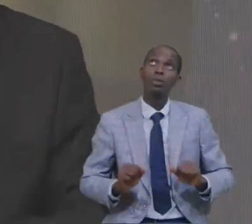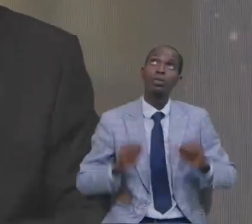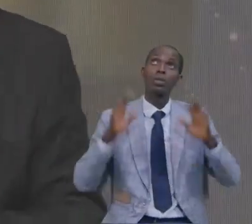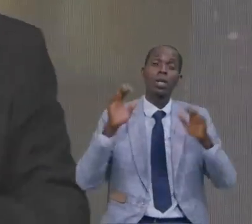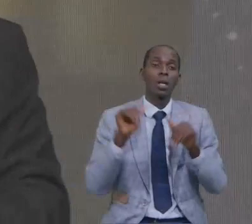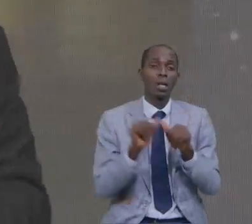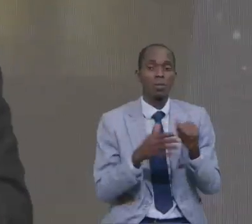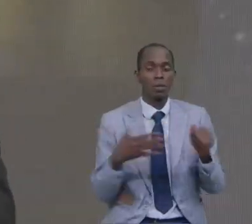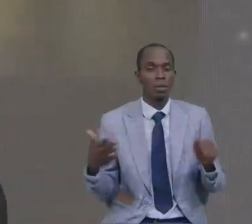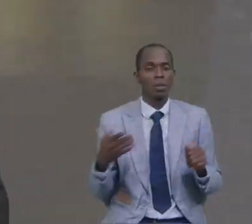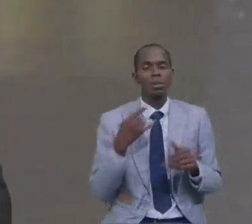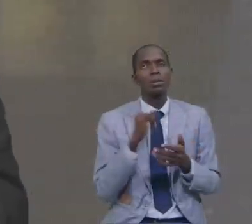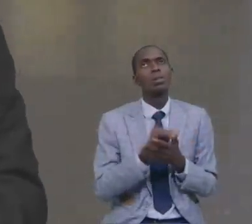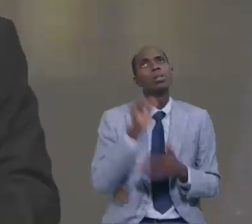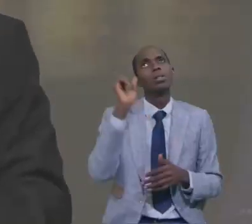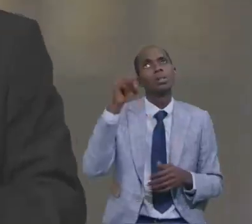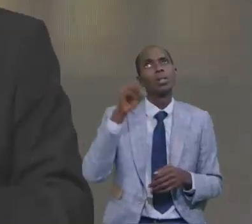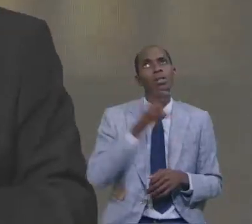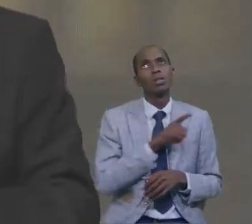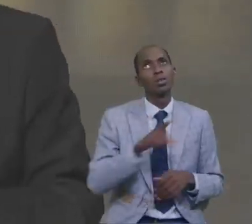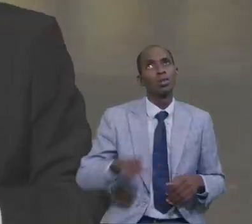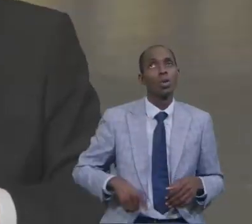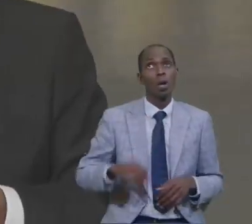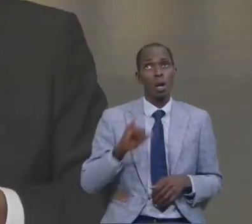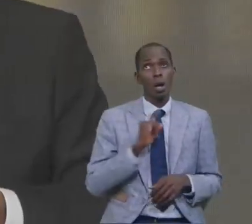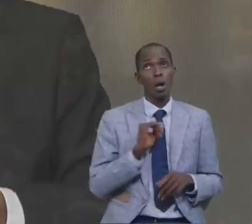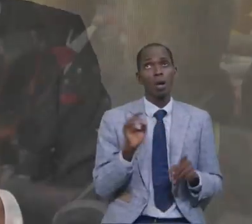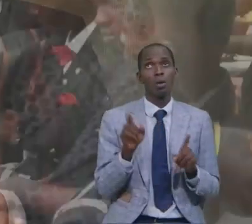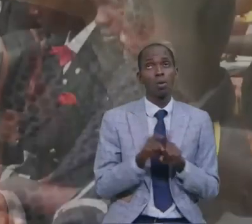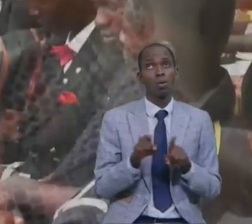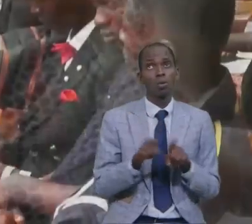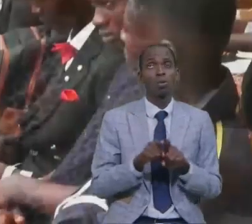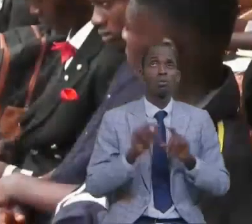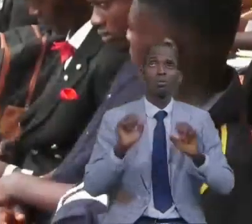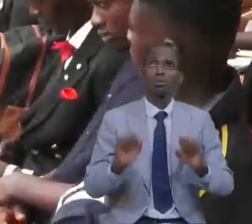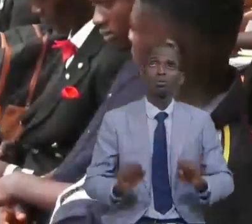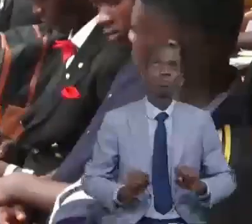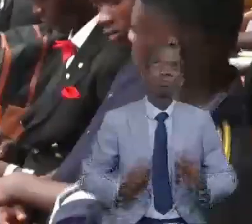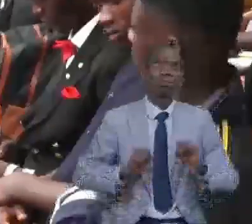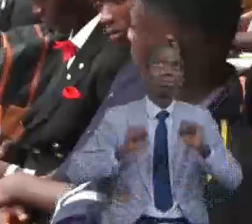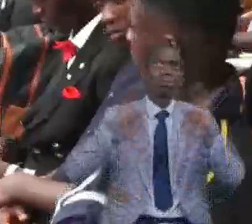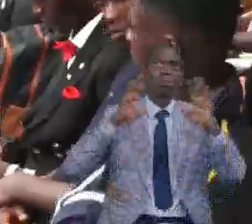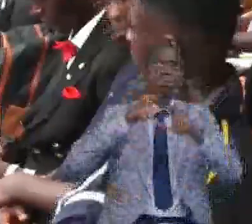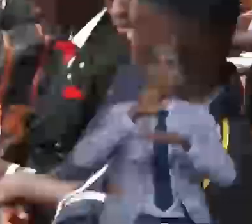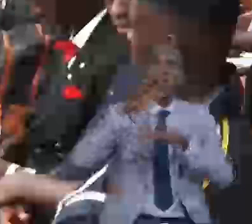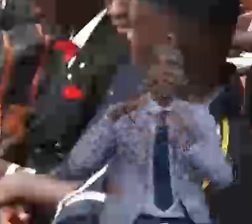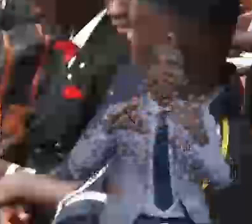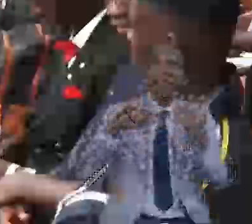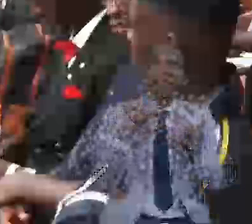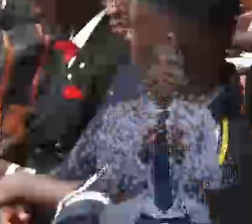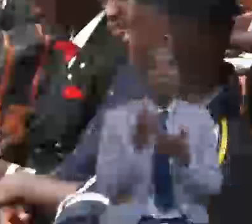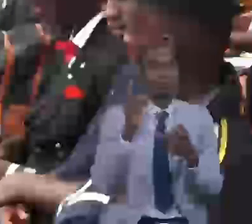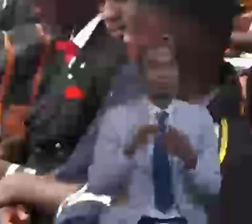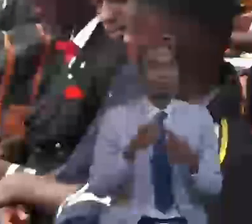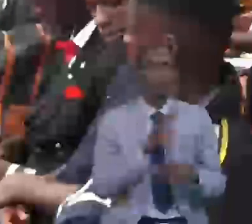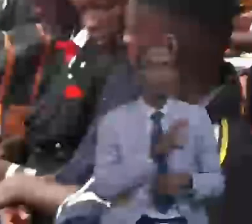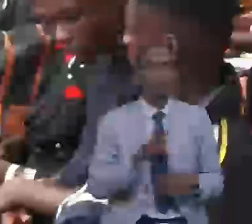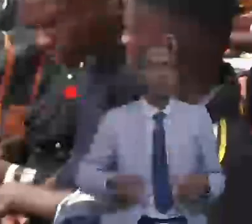all unto Christ. Hebrews chapter 11, verse 17. By faith,